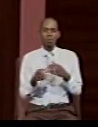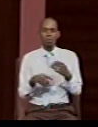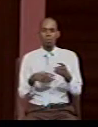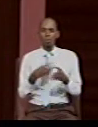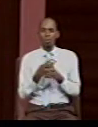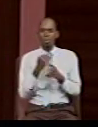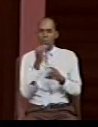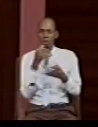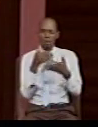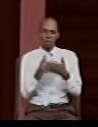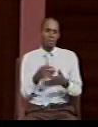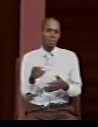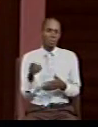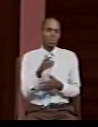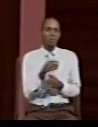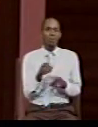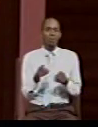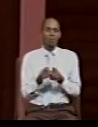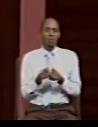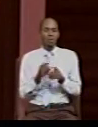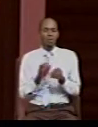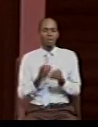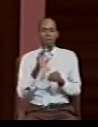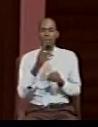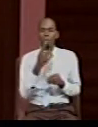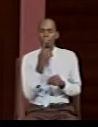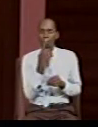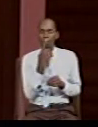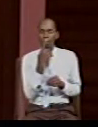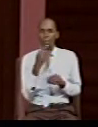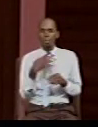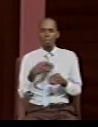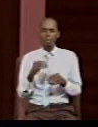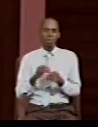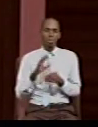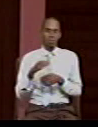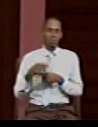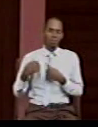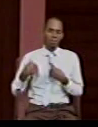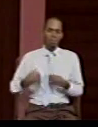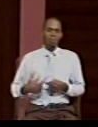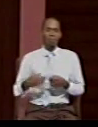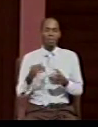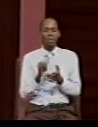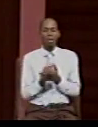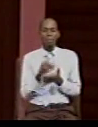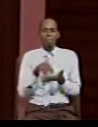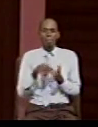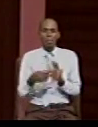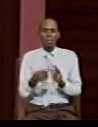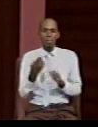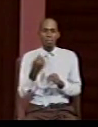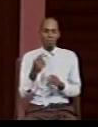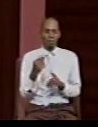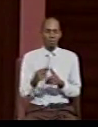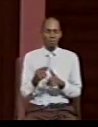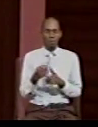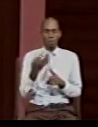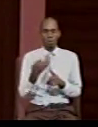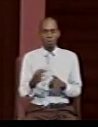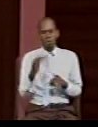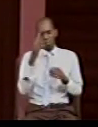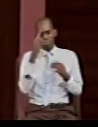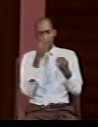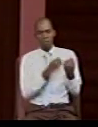even in thy mouth and in thine heart. That is the word of faith which